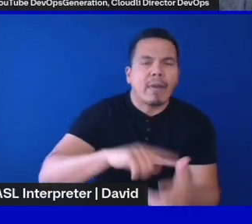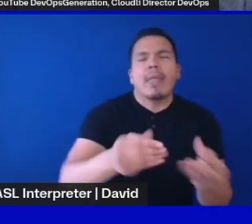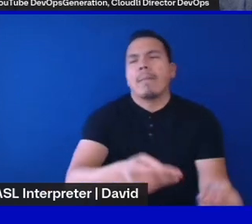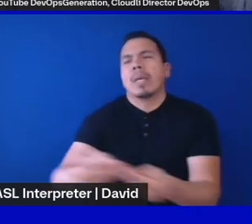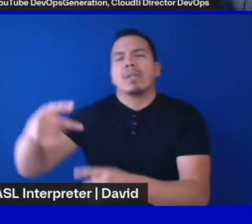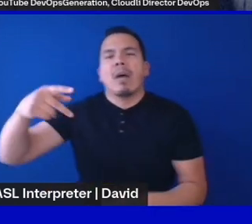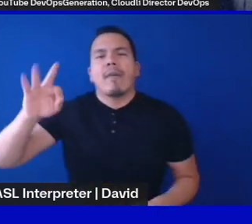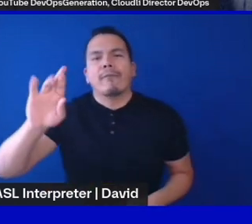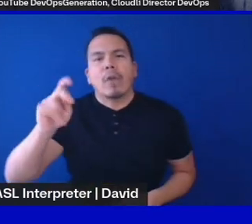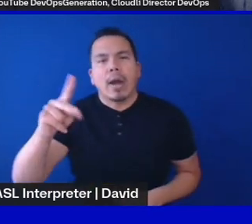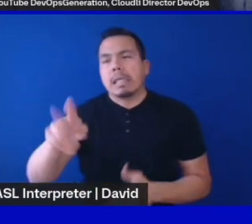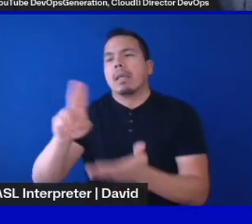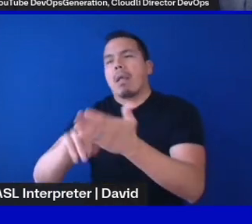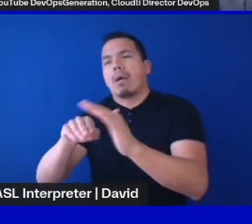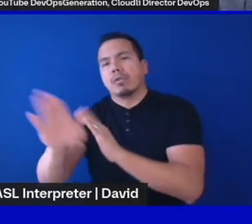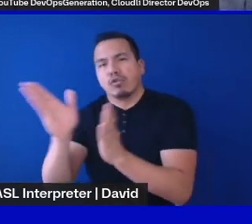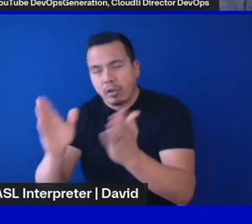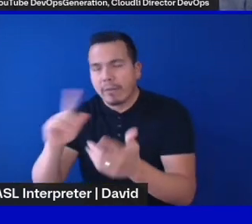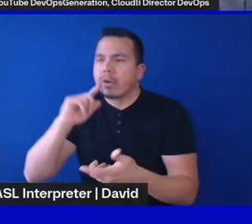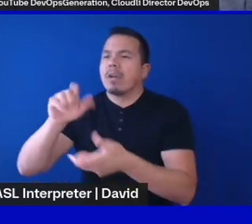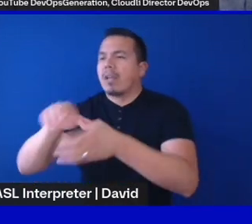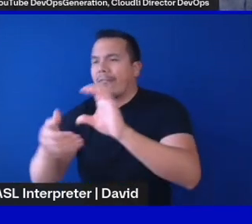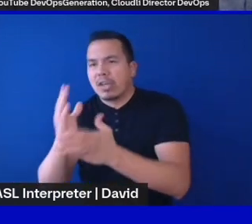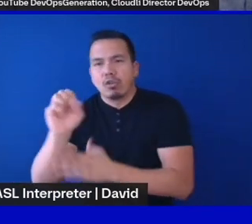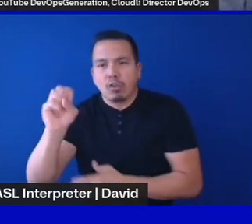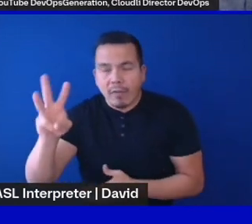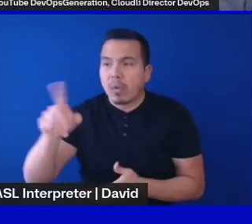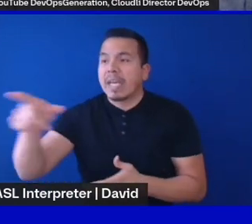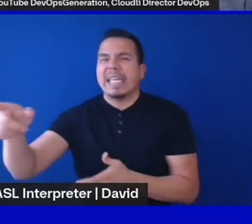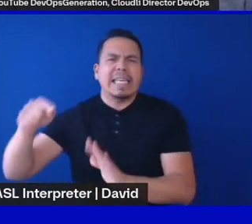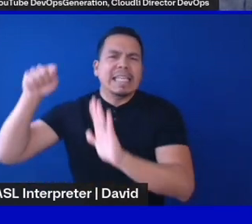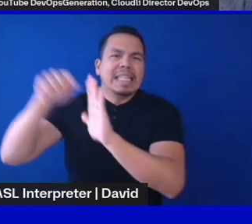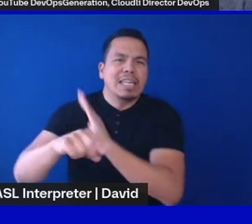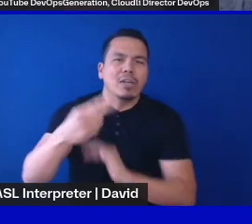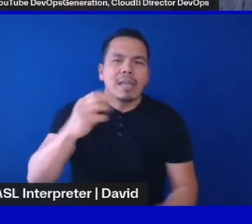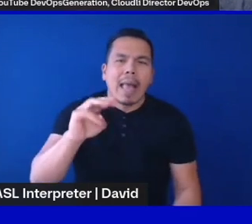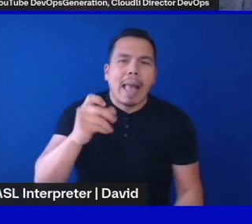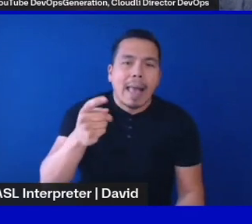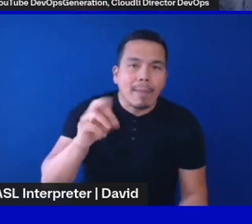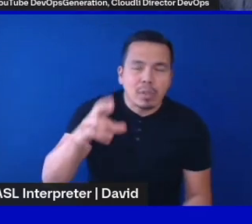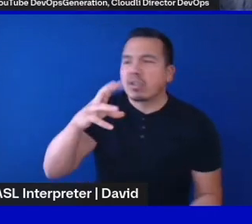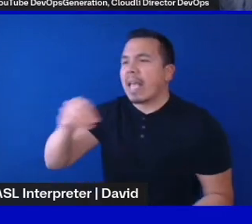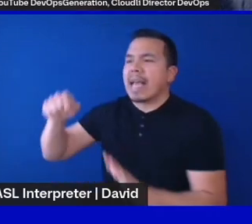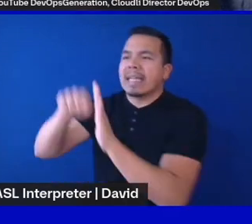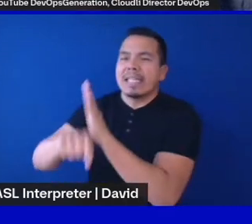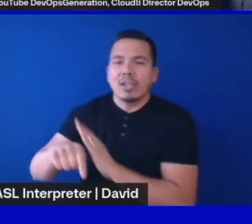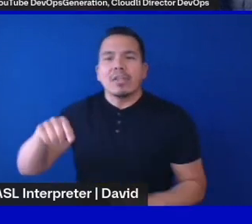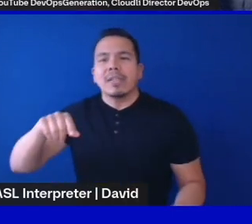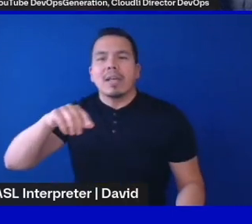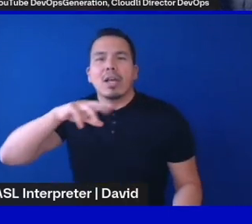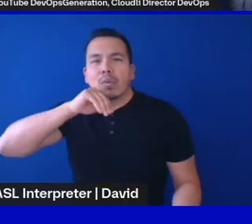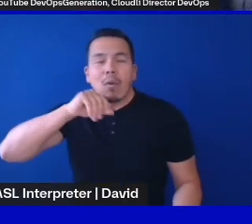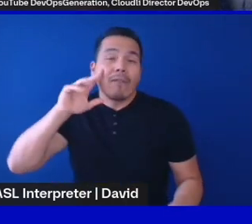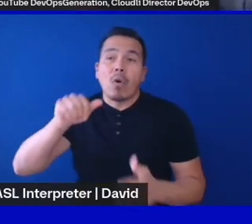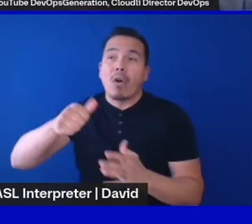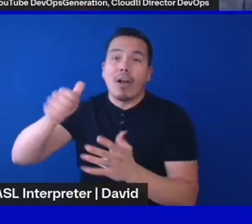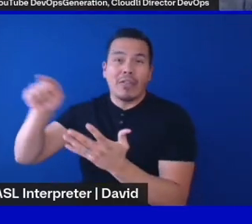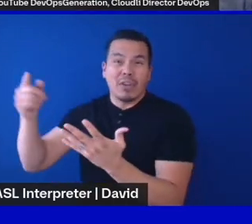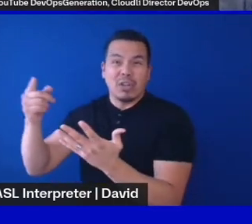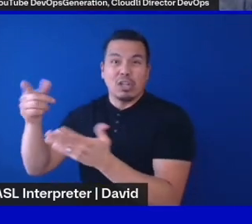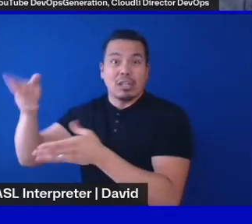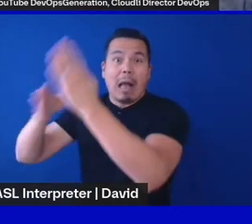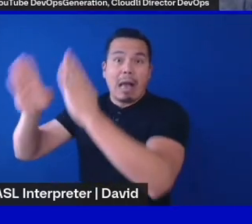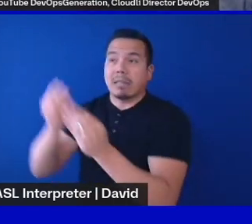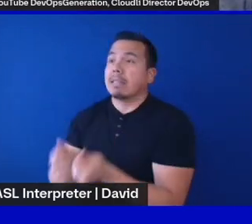into the server, configures some software, sacrifices a hamster to Hephaestus and a squirrel to Hermes, and then he sets the password on all the